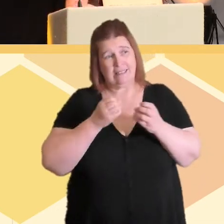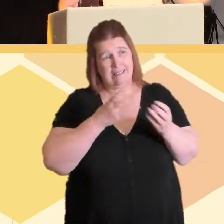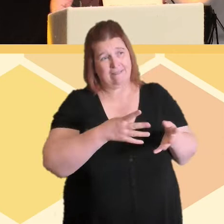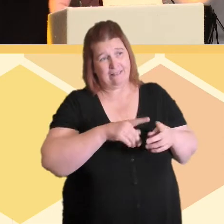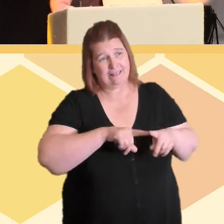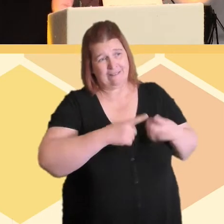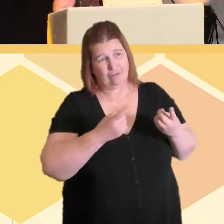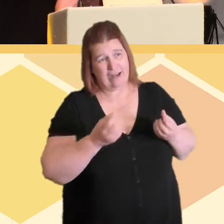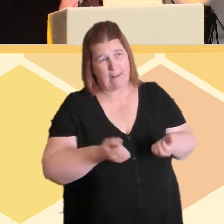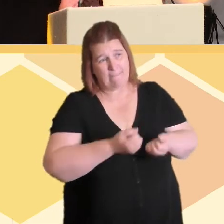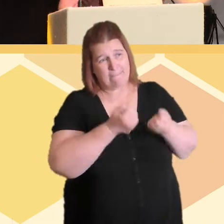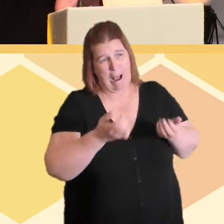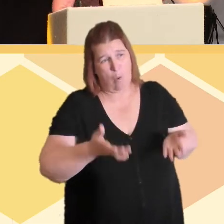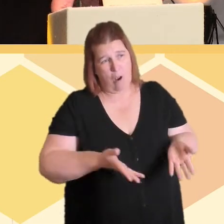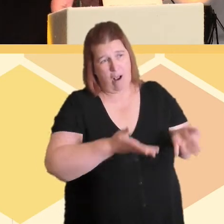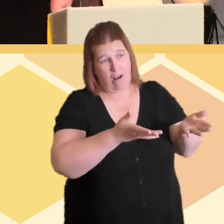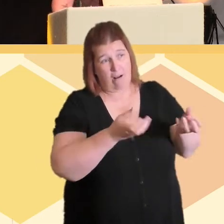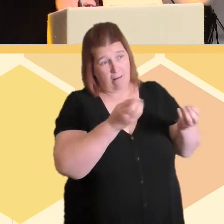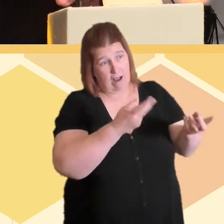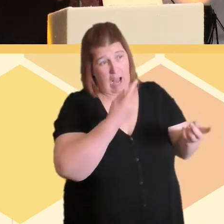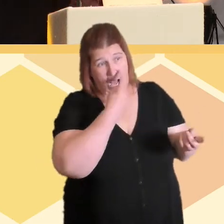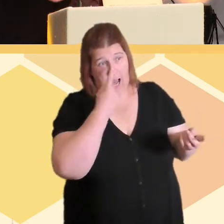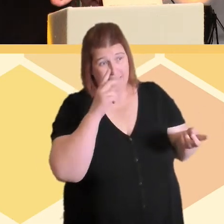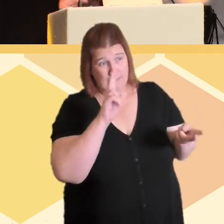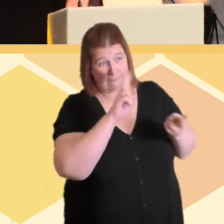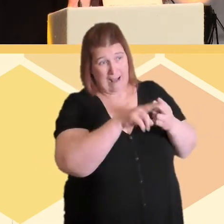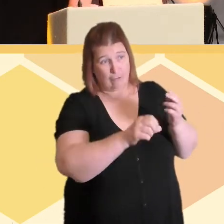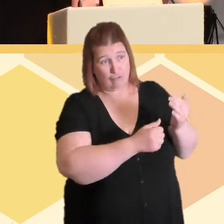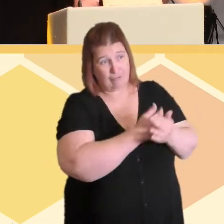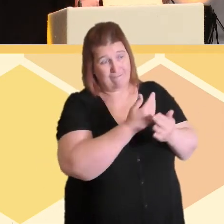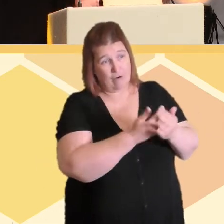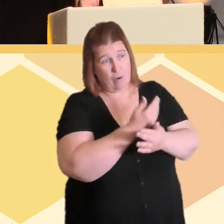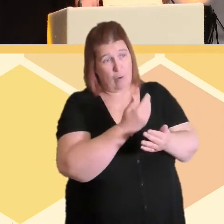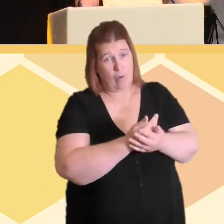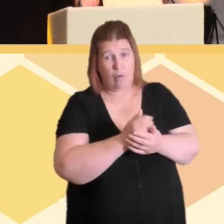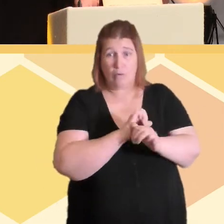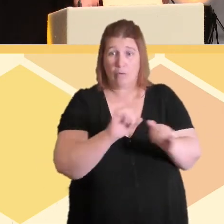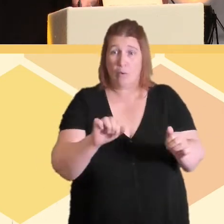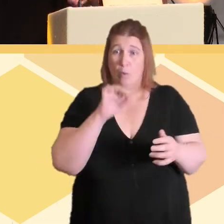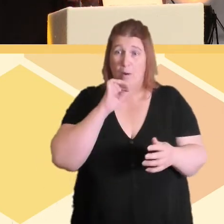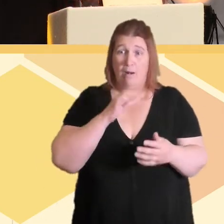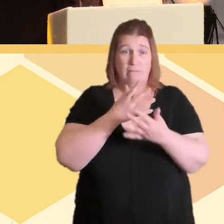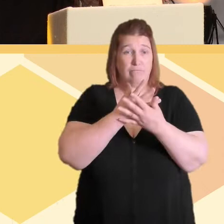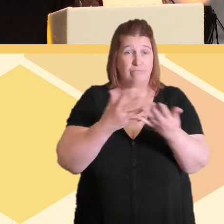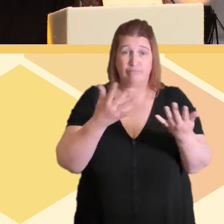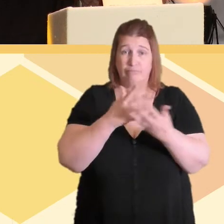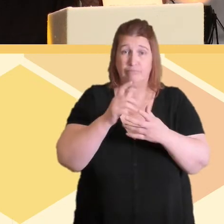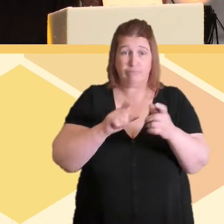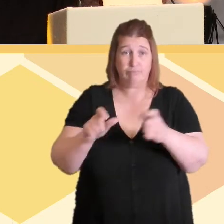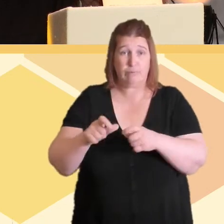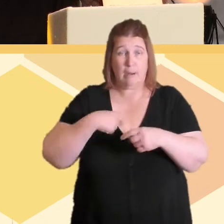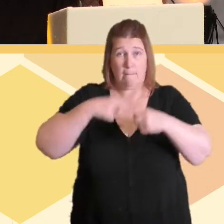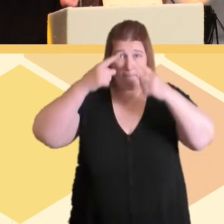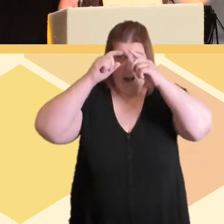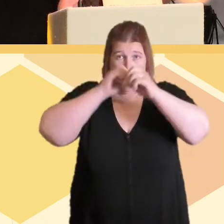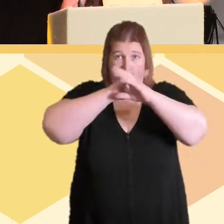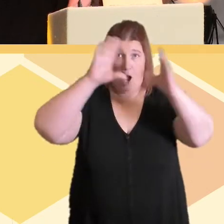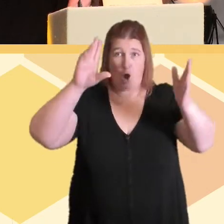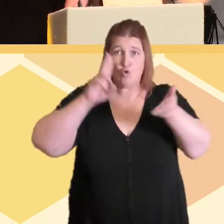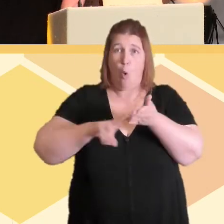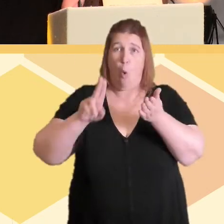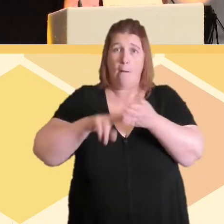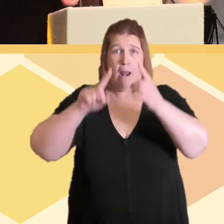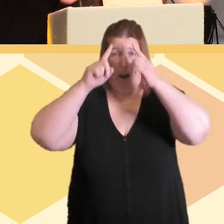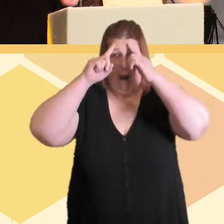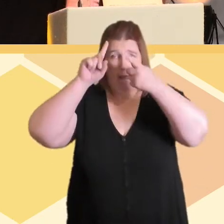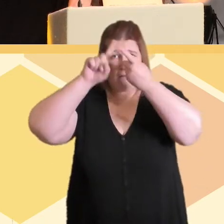and also restored his sight. You will have viewed thousands of bodies in your lifetime, and you've got a clear mental pattern of what one normally looks